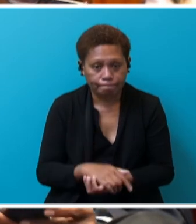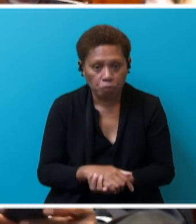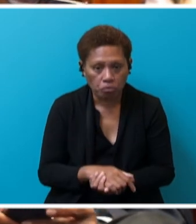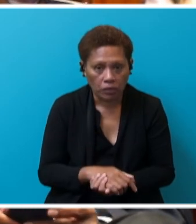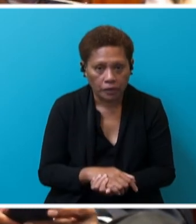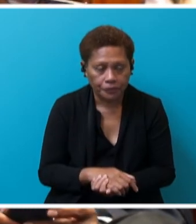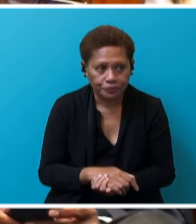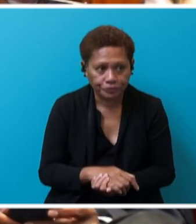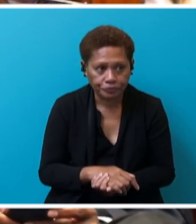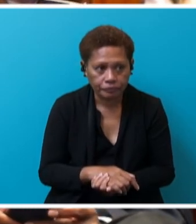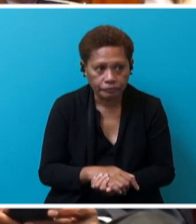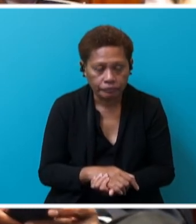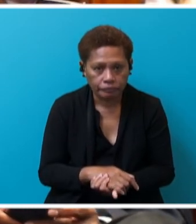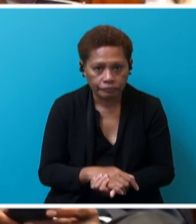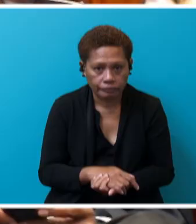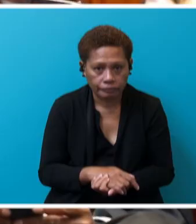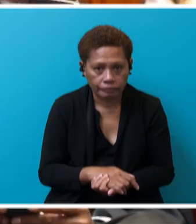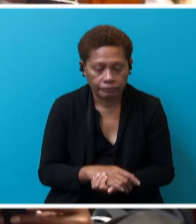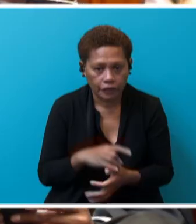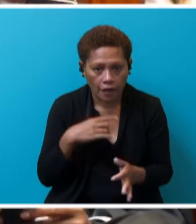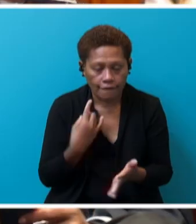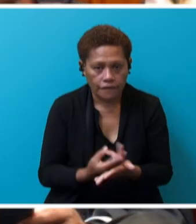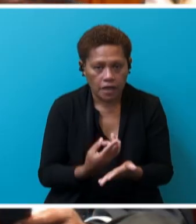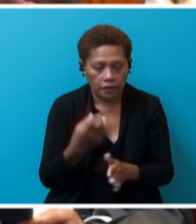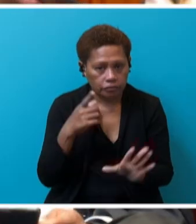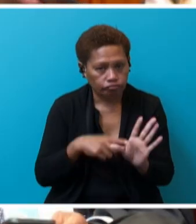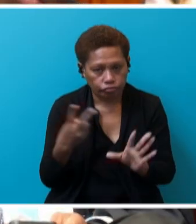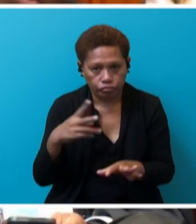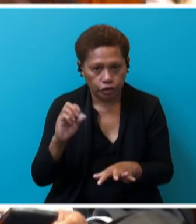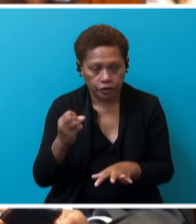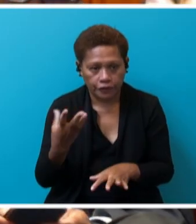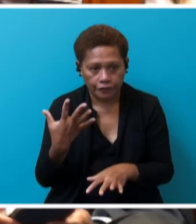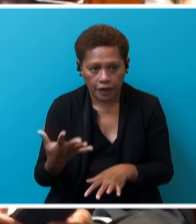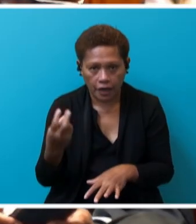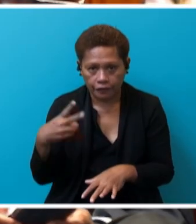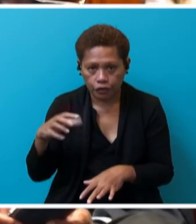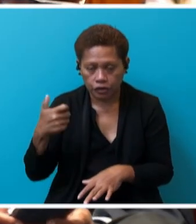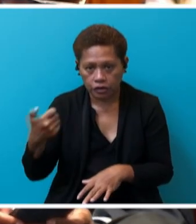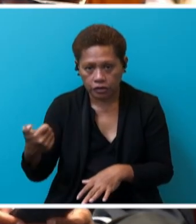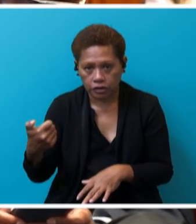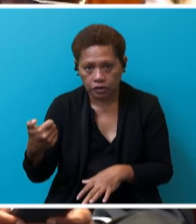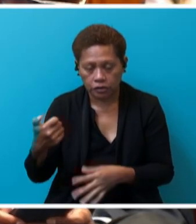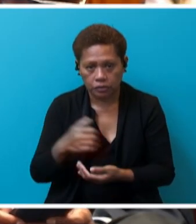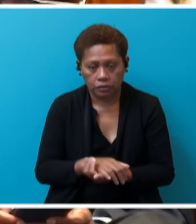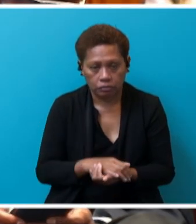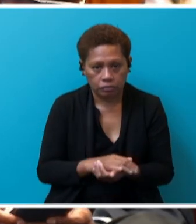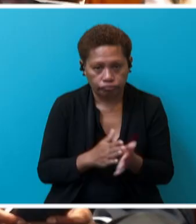In the financial year 2025-26, there are various